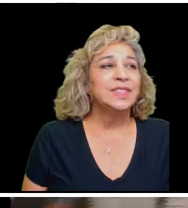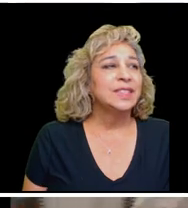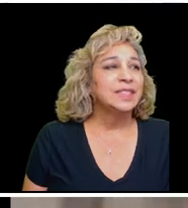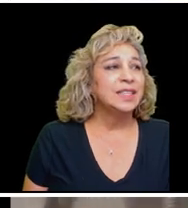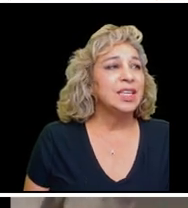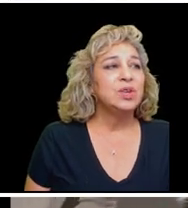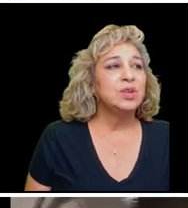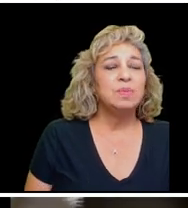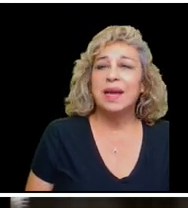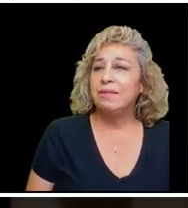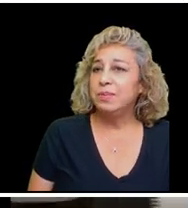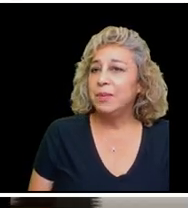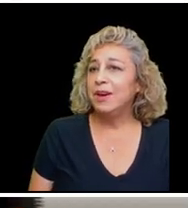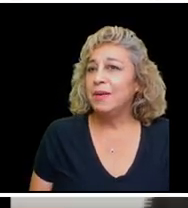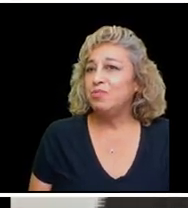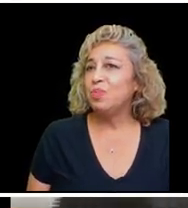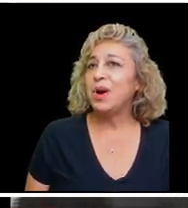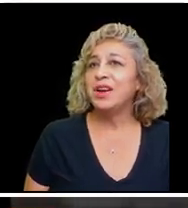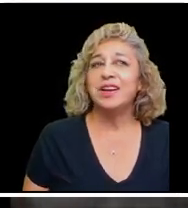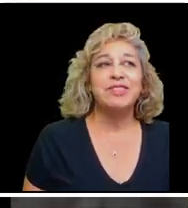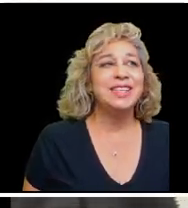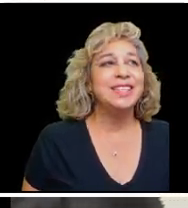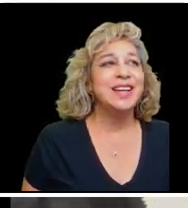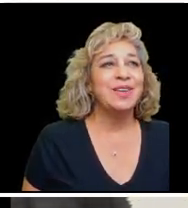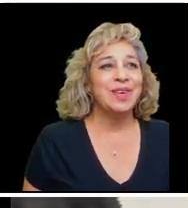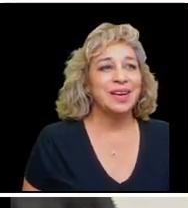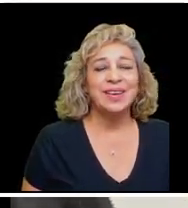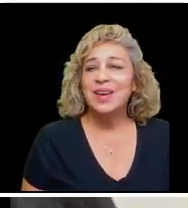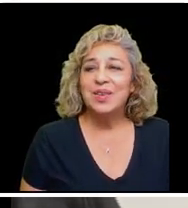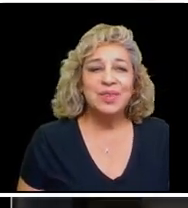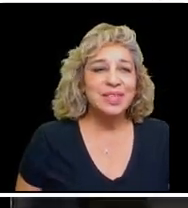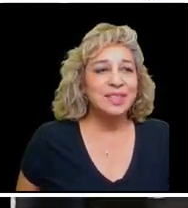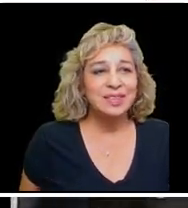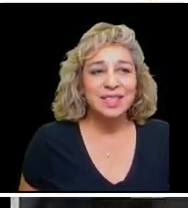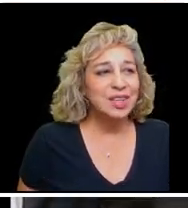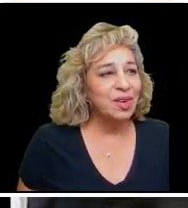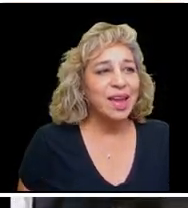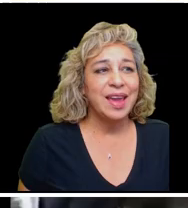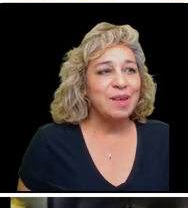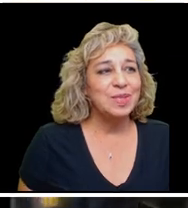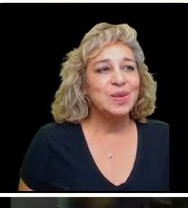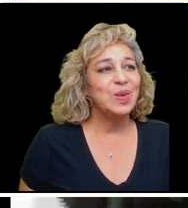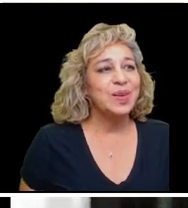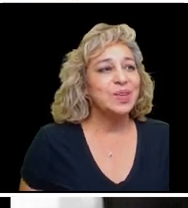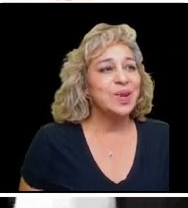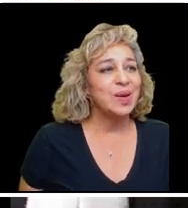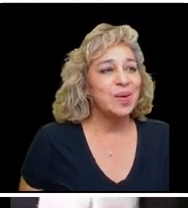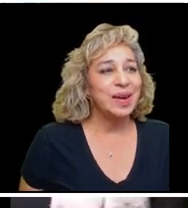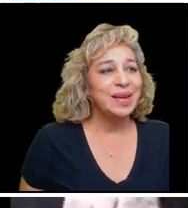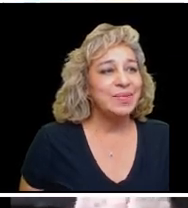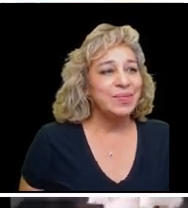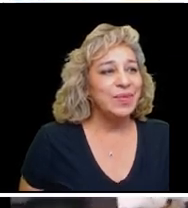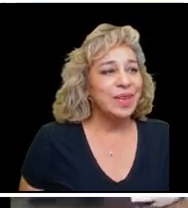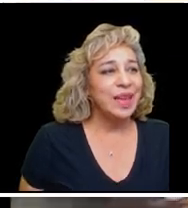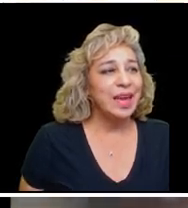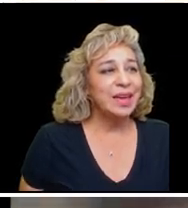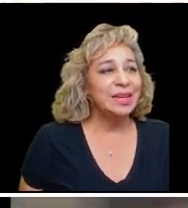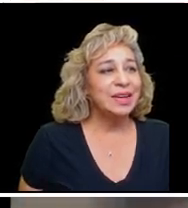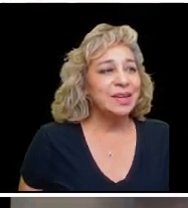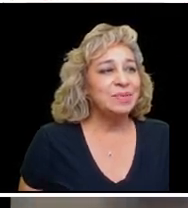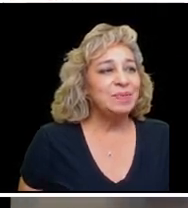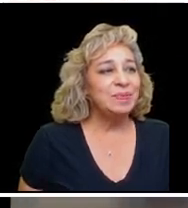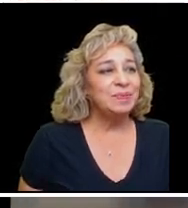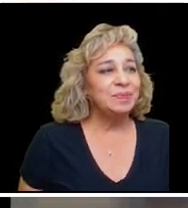the YouTube like part of it did not work which it's okay I'm still going to record it and